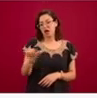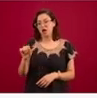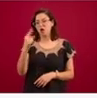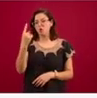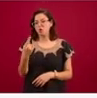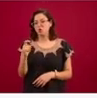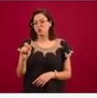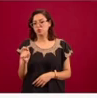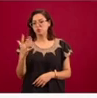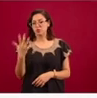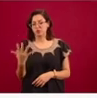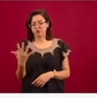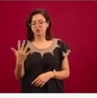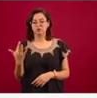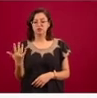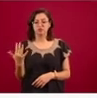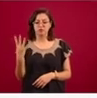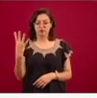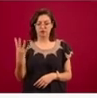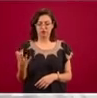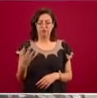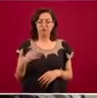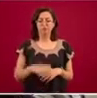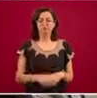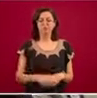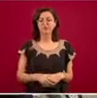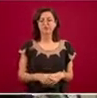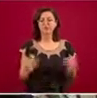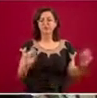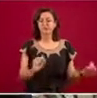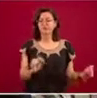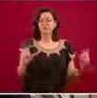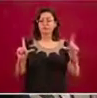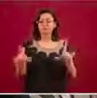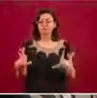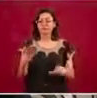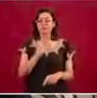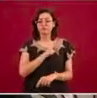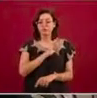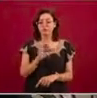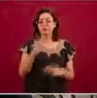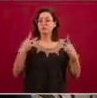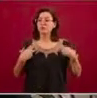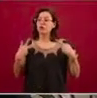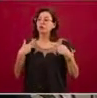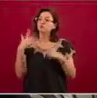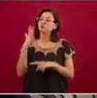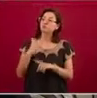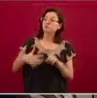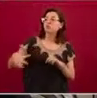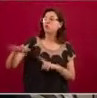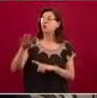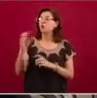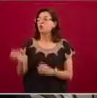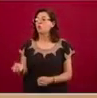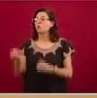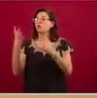our fatality rate goes from 23.9% to a very small percentage in other